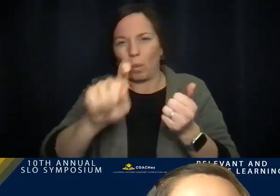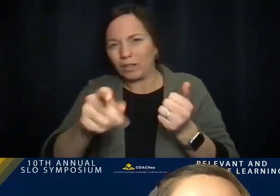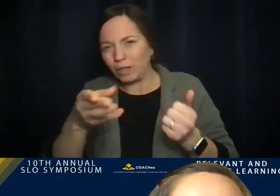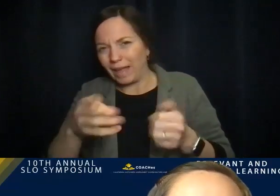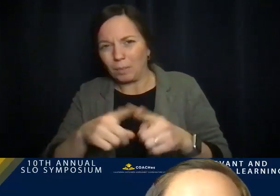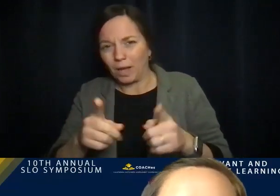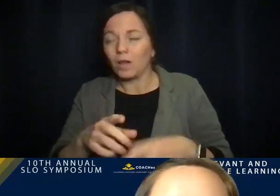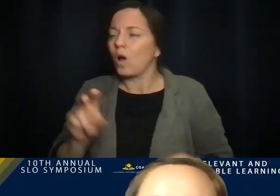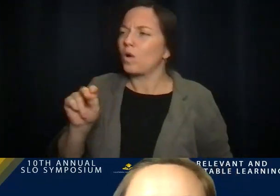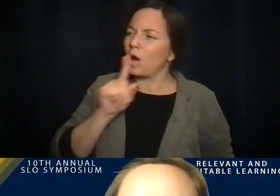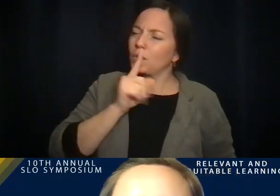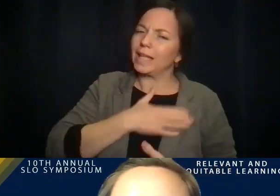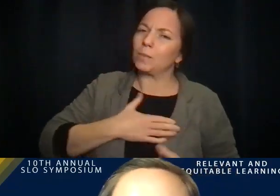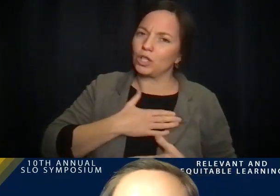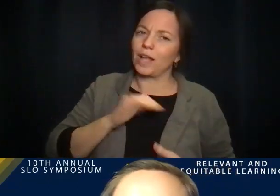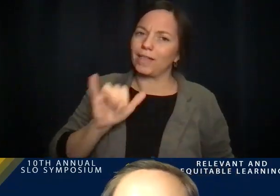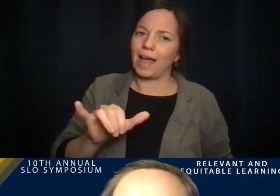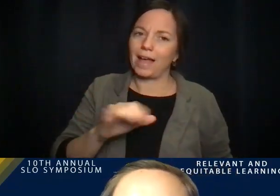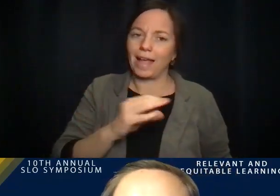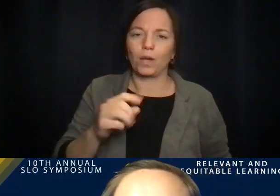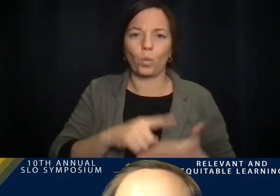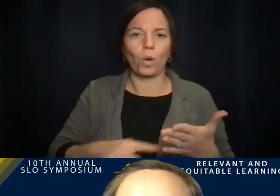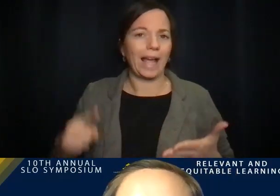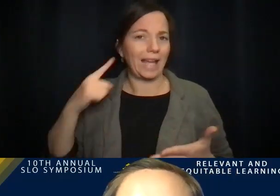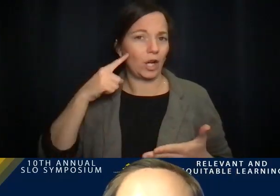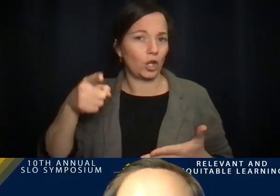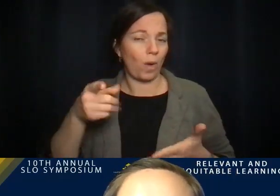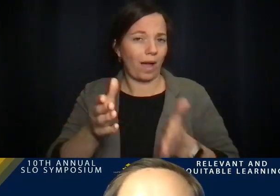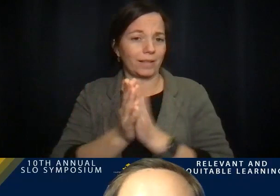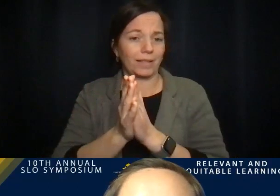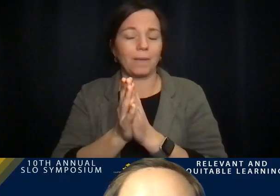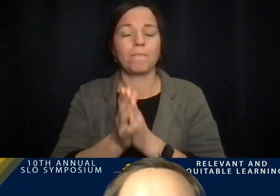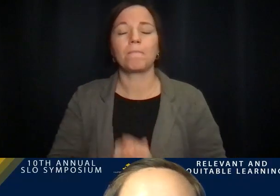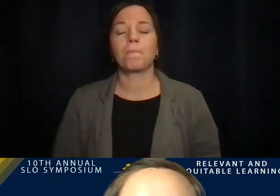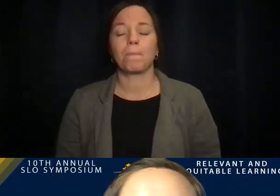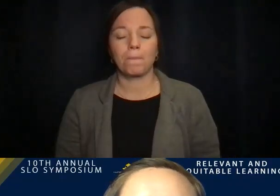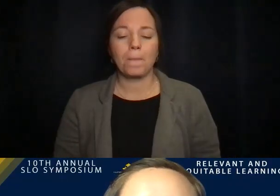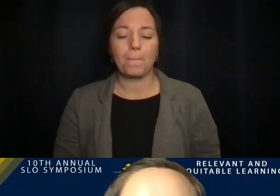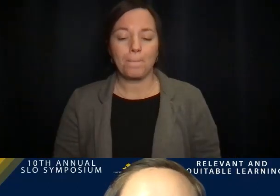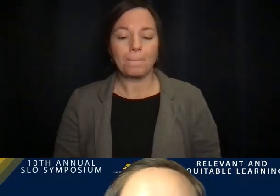I really appreciate that. And, you know, what I hear you asking about is